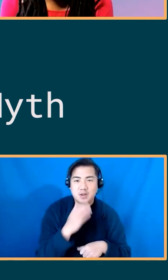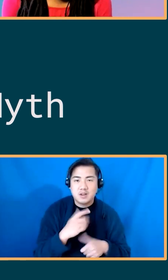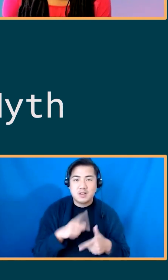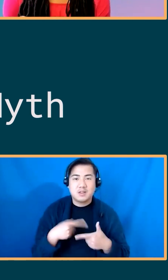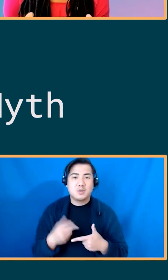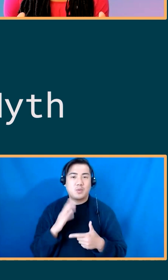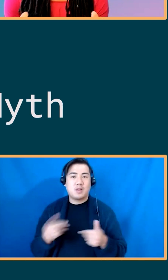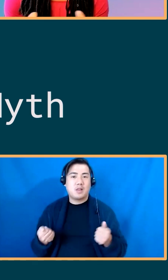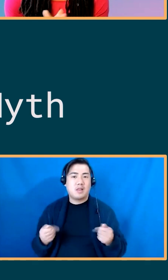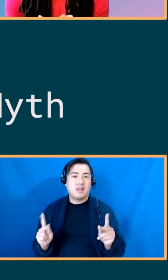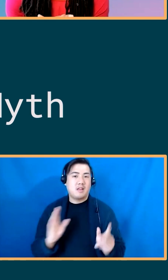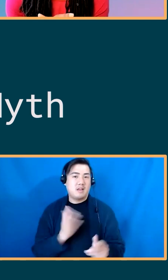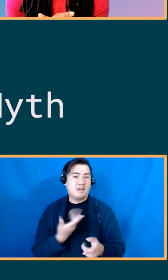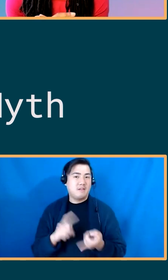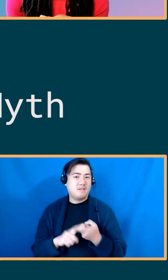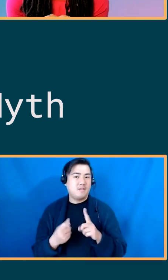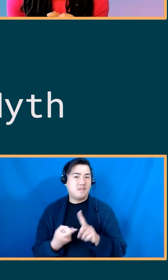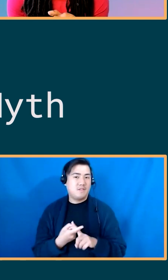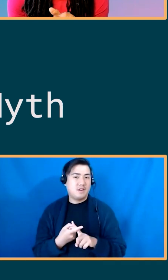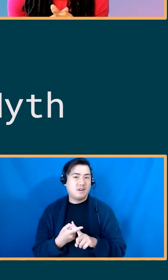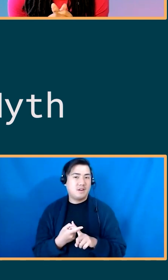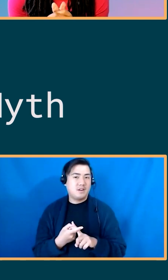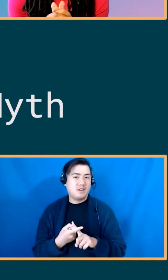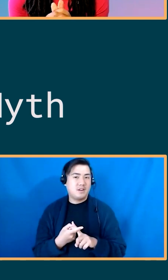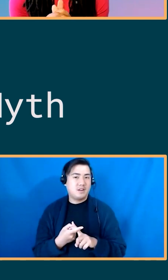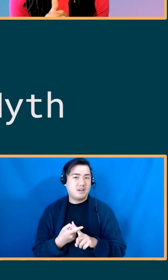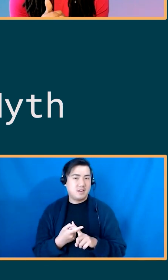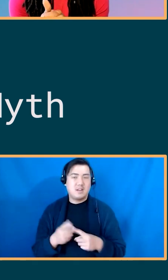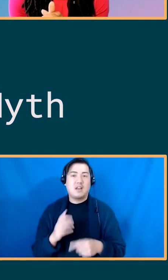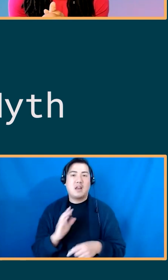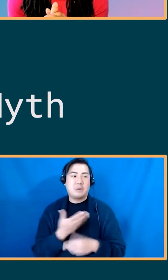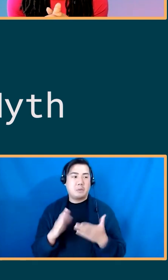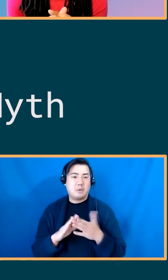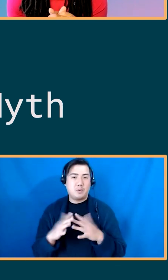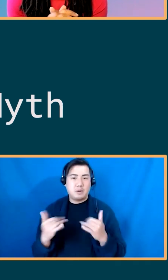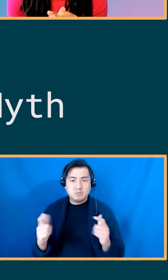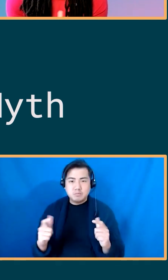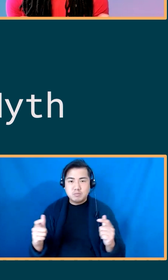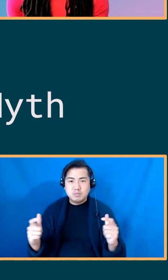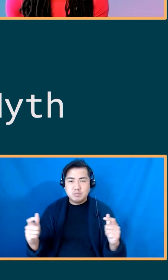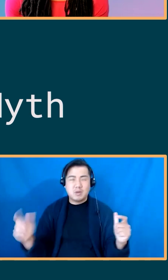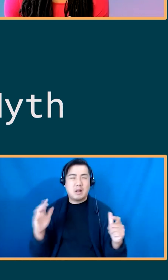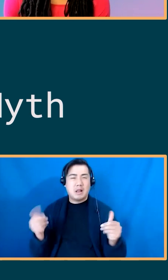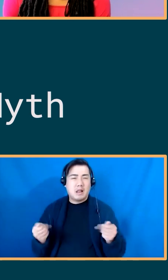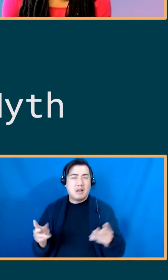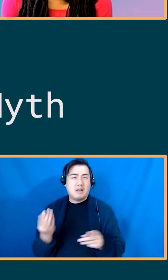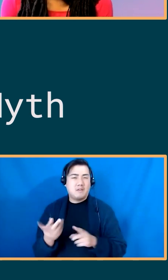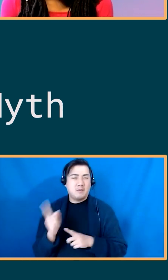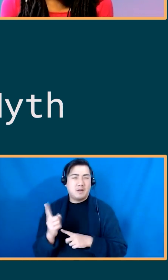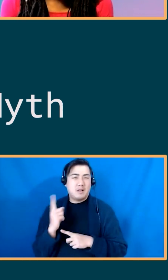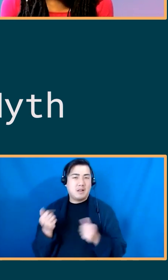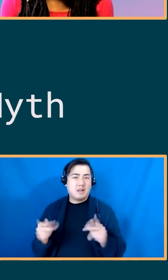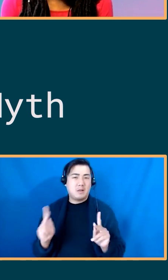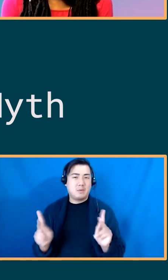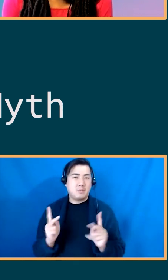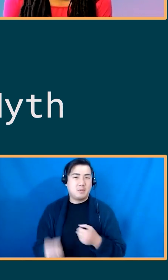our friends, our expanding community, a couple minutes to fully get here. Reminder for those that are